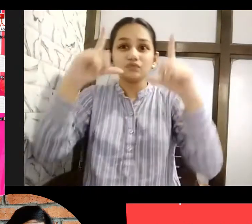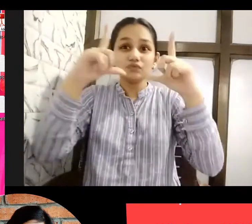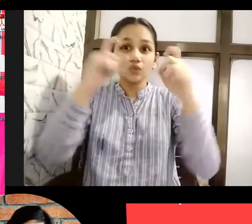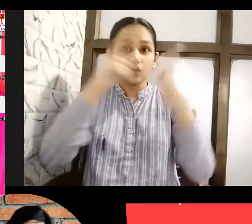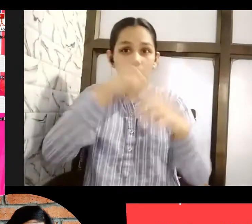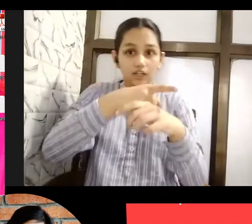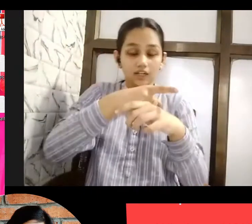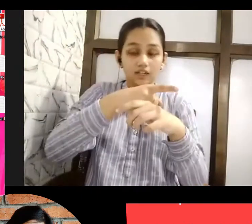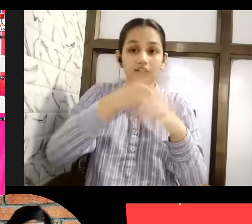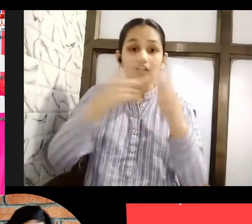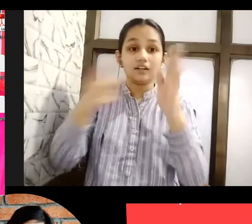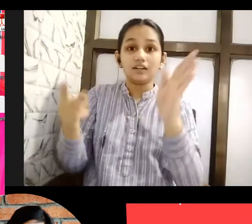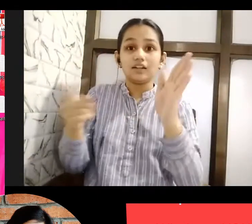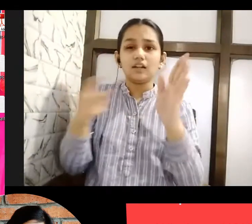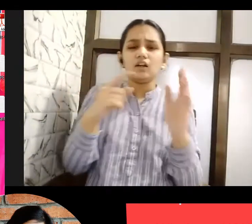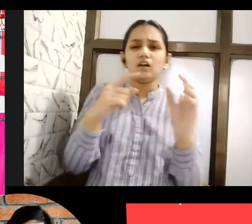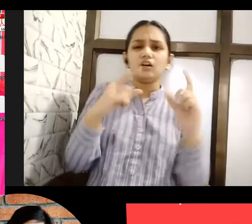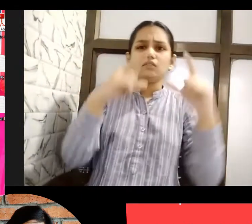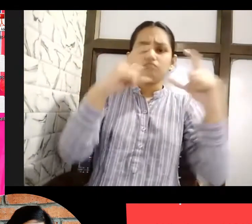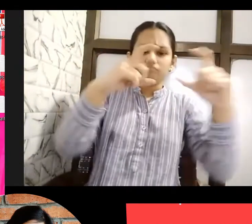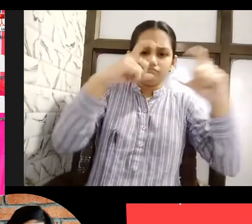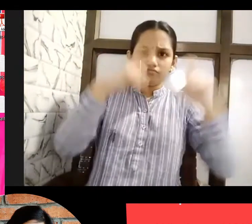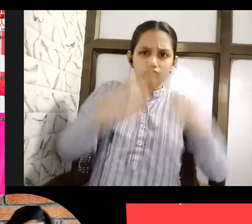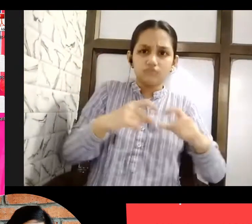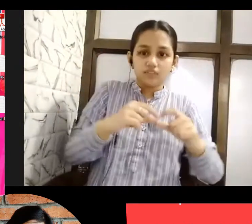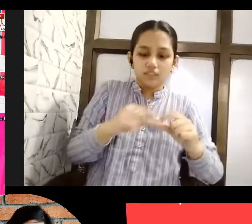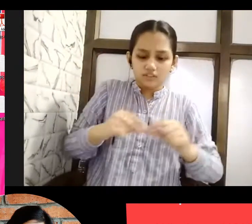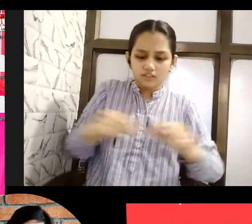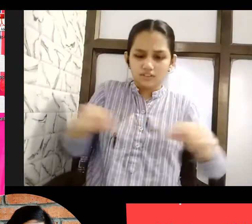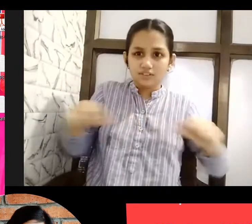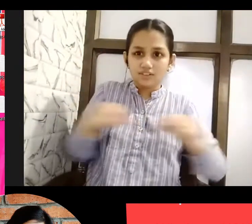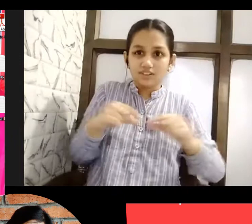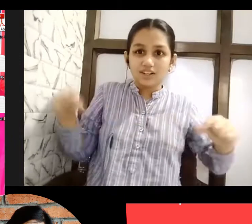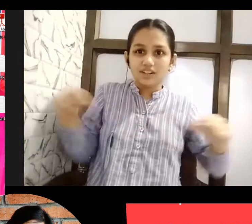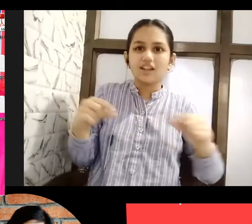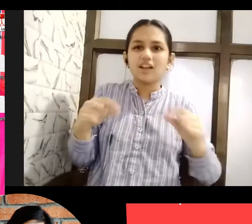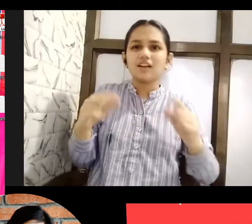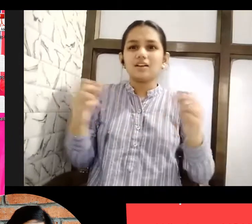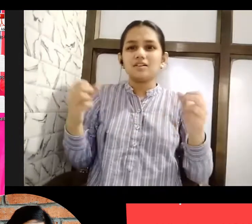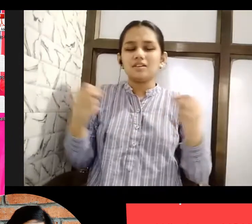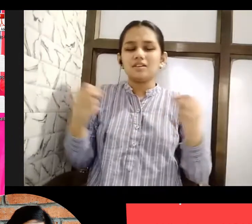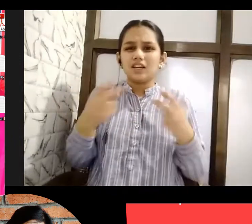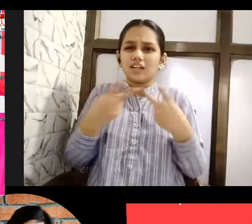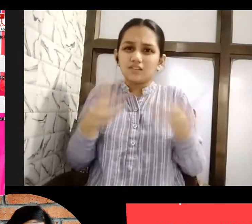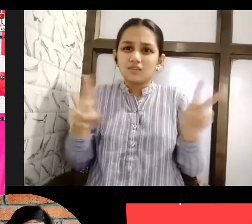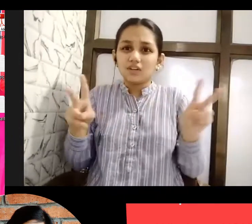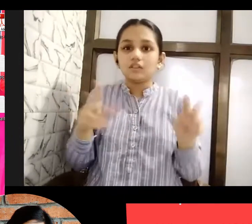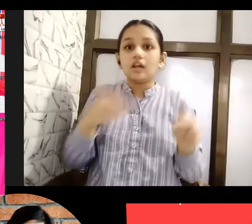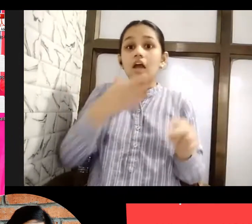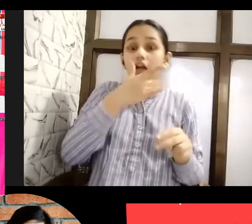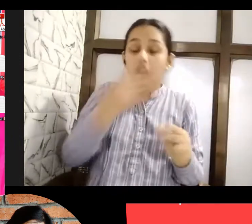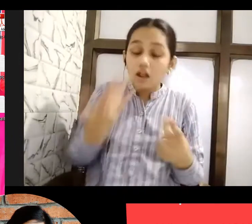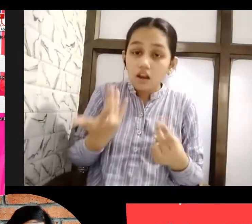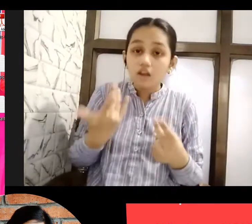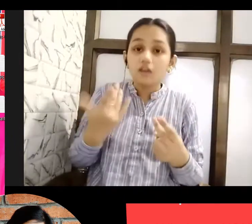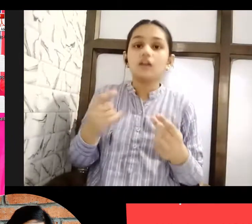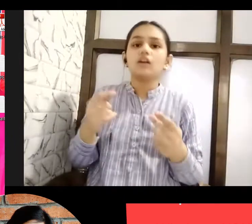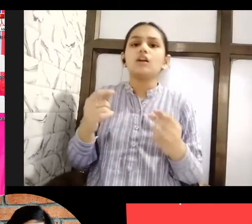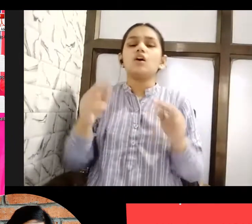commands below will be related to my image. So therefore you have color,